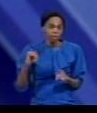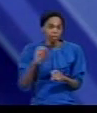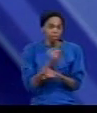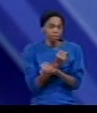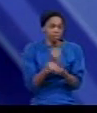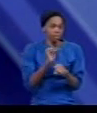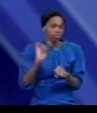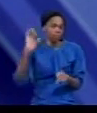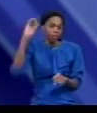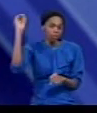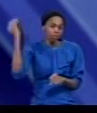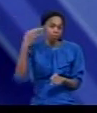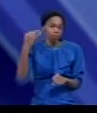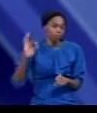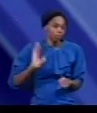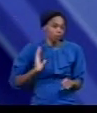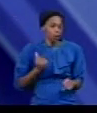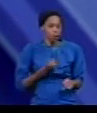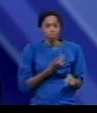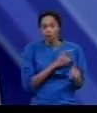of our Lord Jesus Christ.